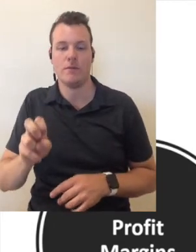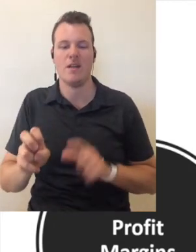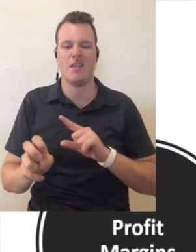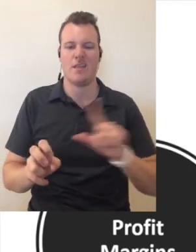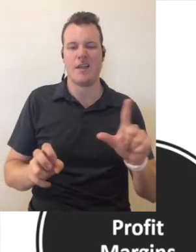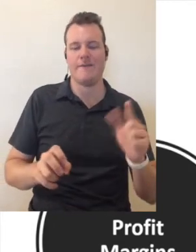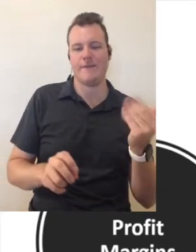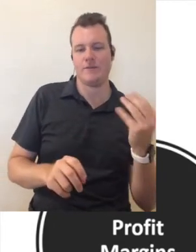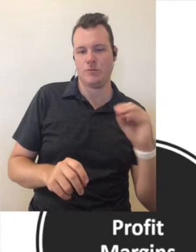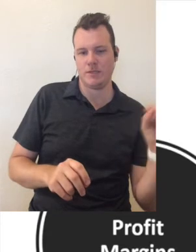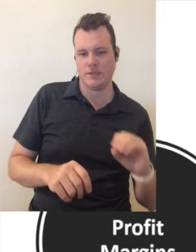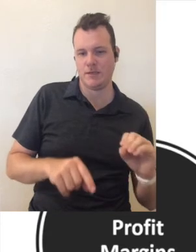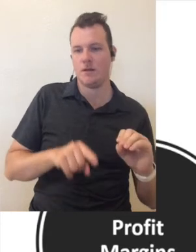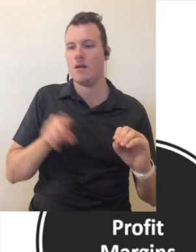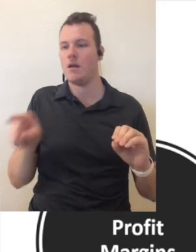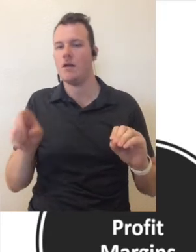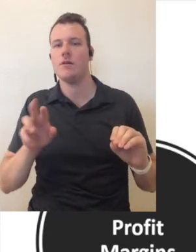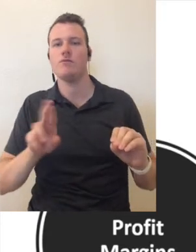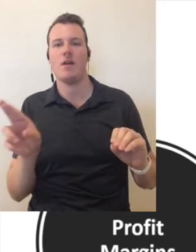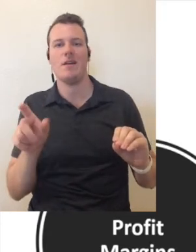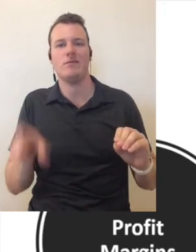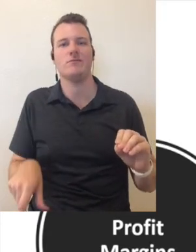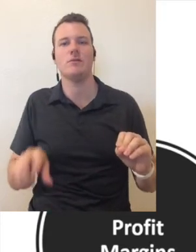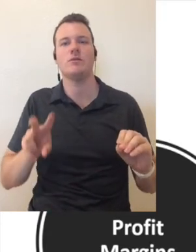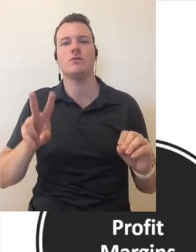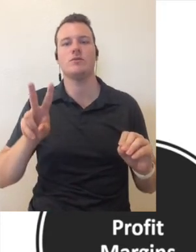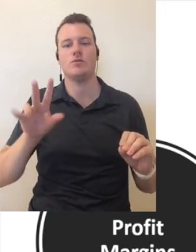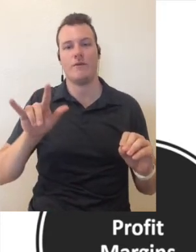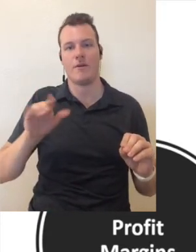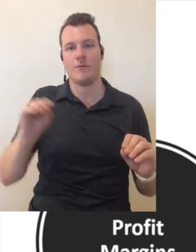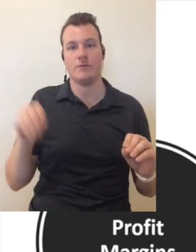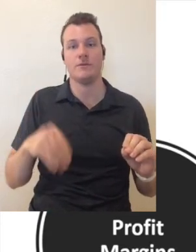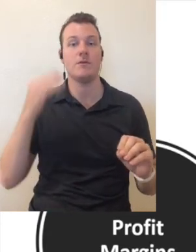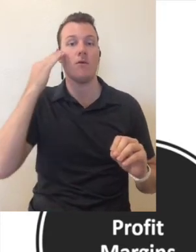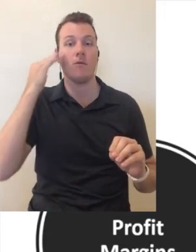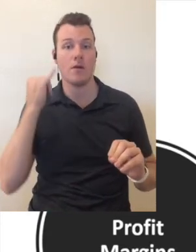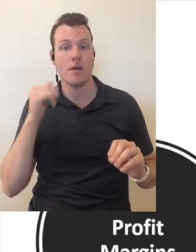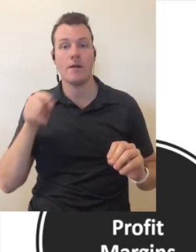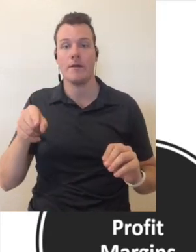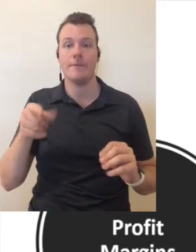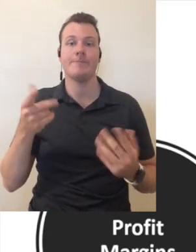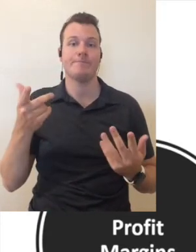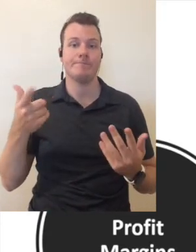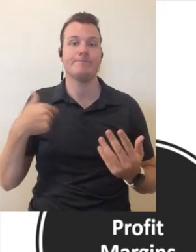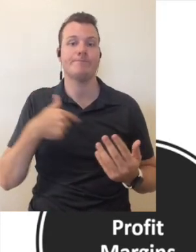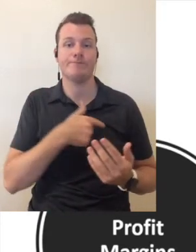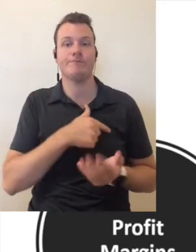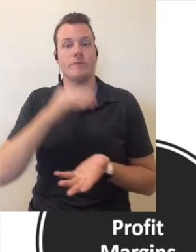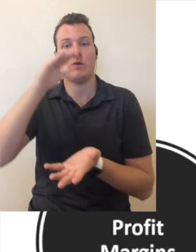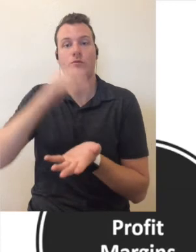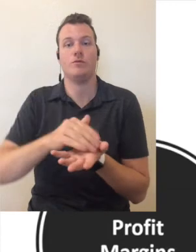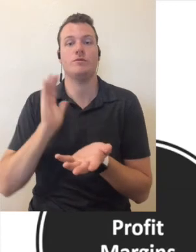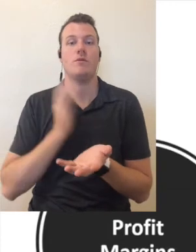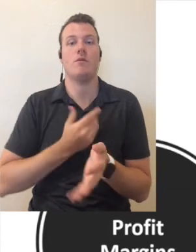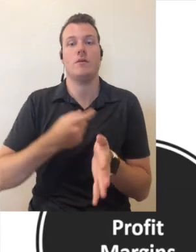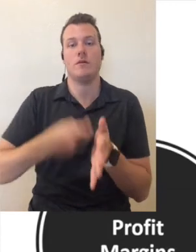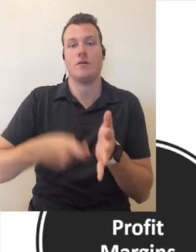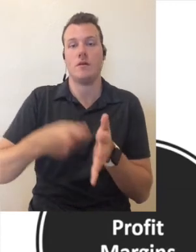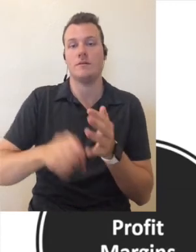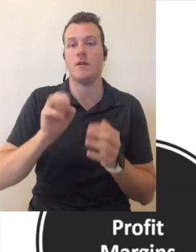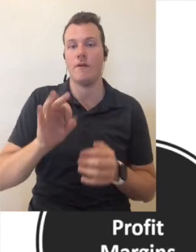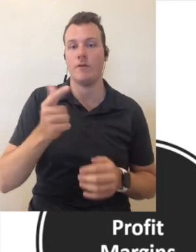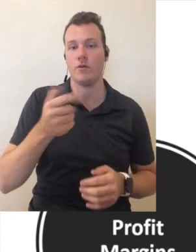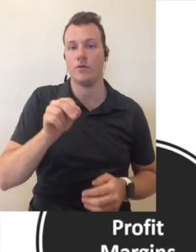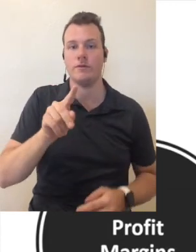profit divided by the revenue. In the left-hand column, it's 15%. And in the right column, it's 25%. The reason